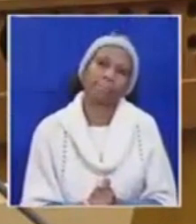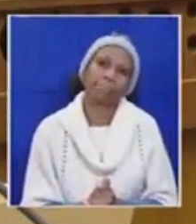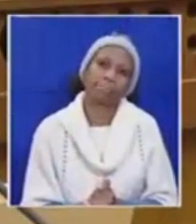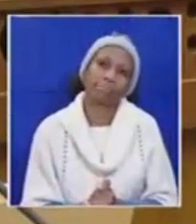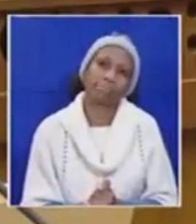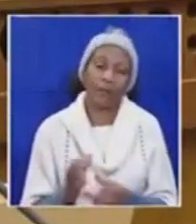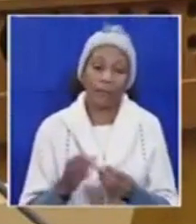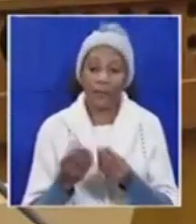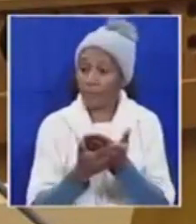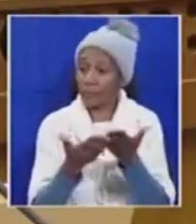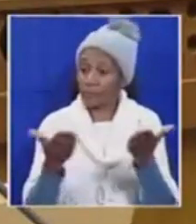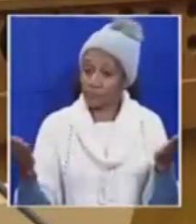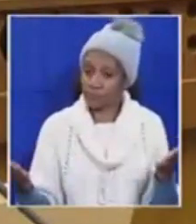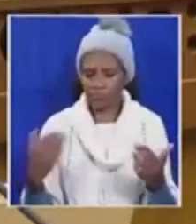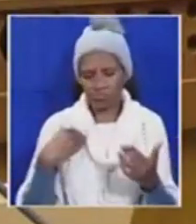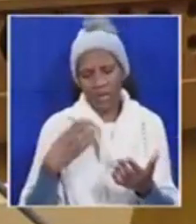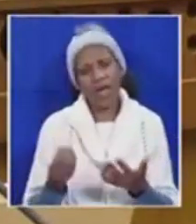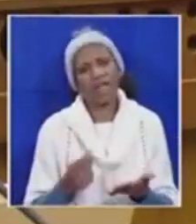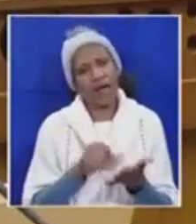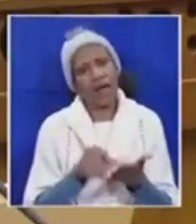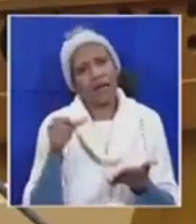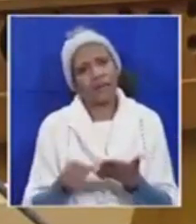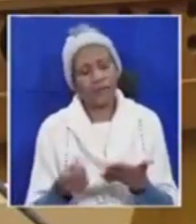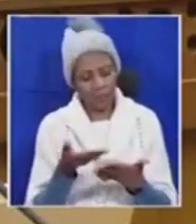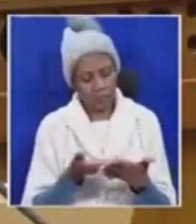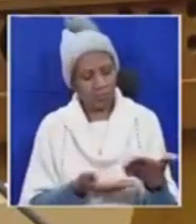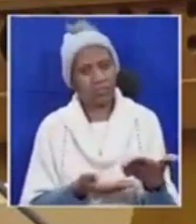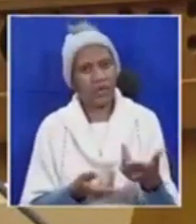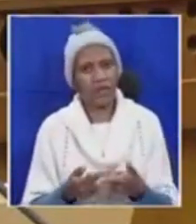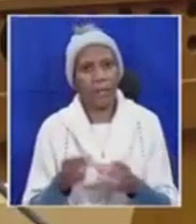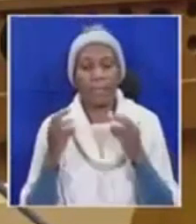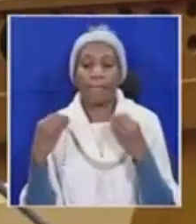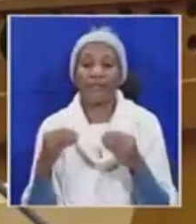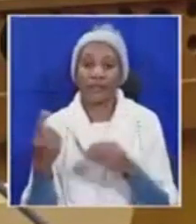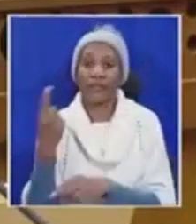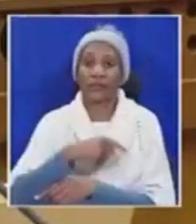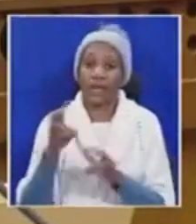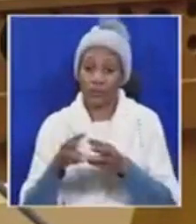members of this House to a letter in the Business Day.